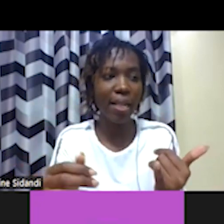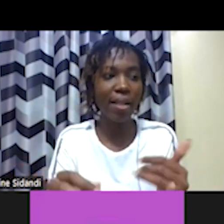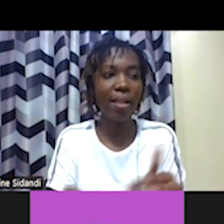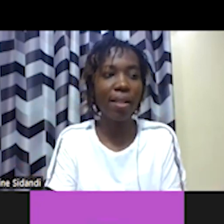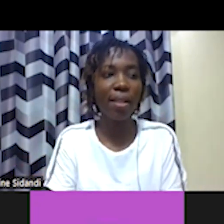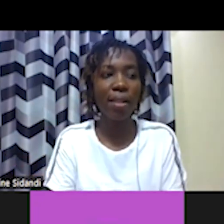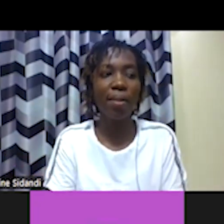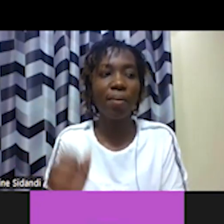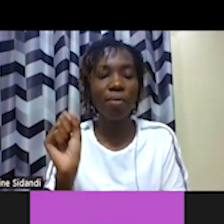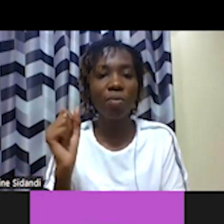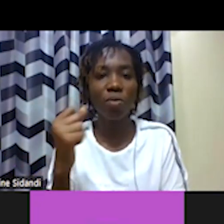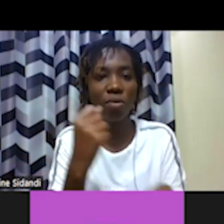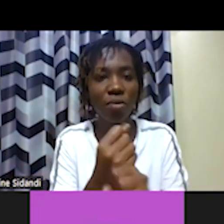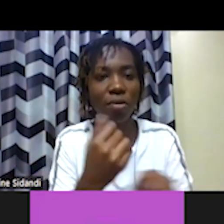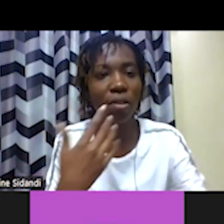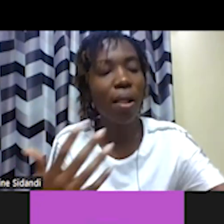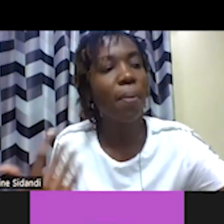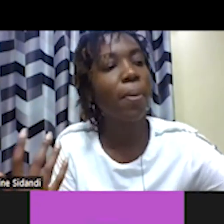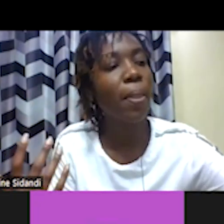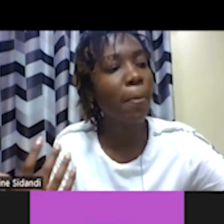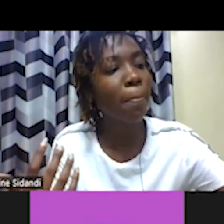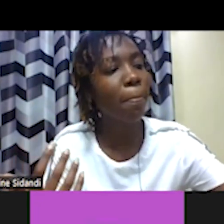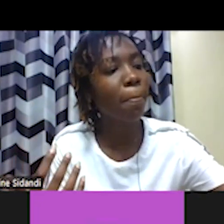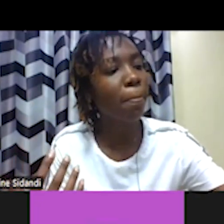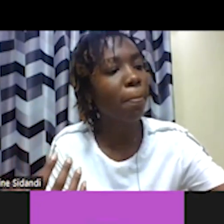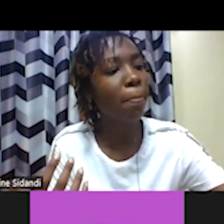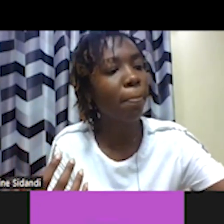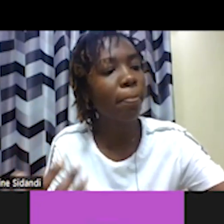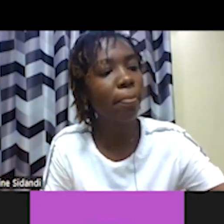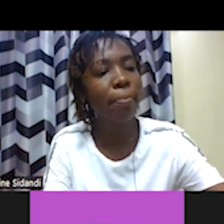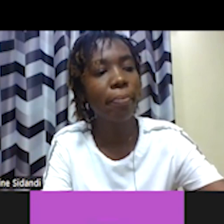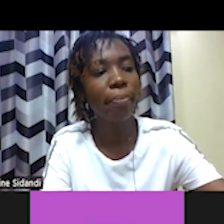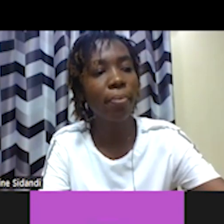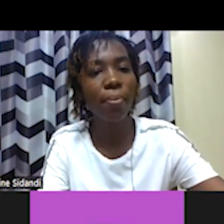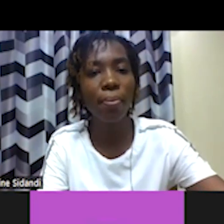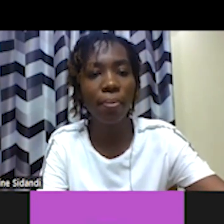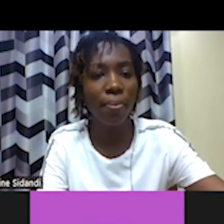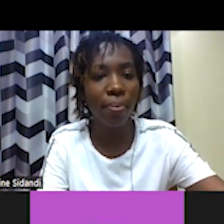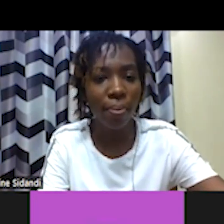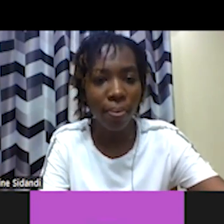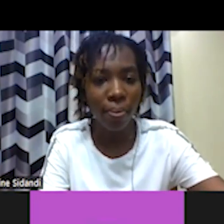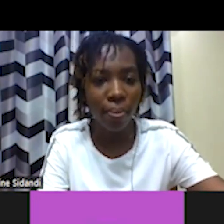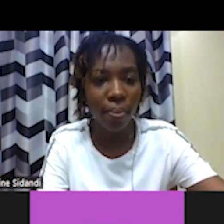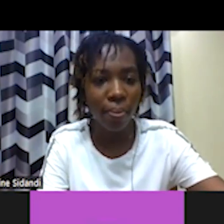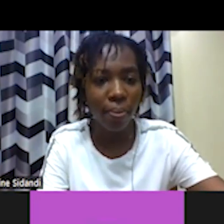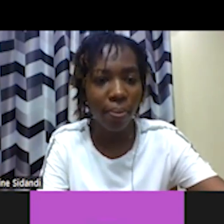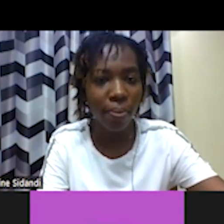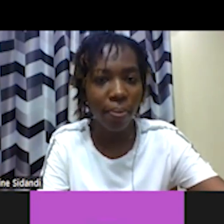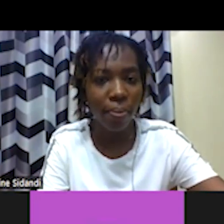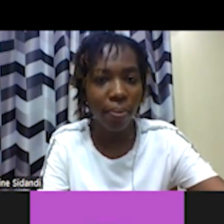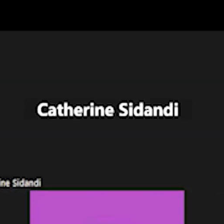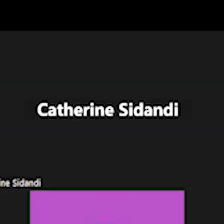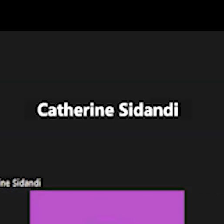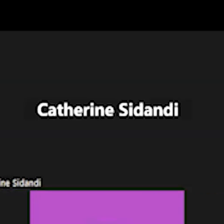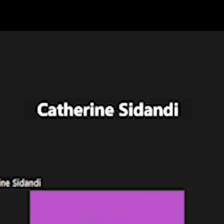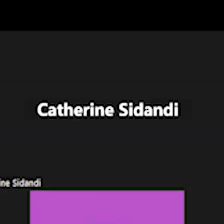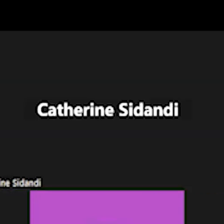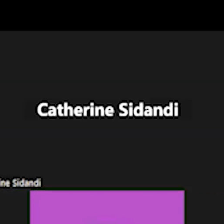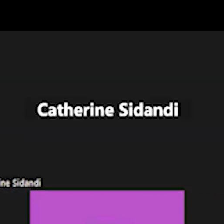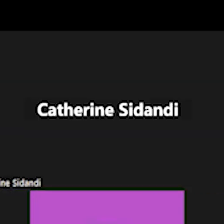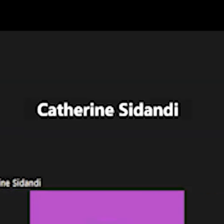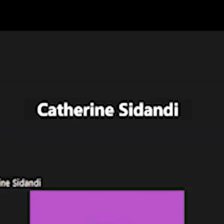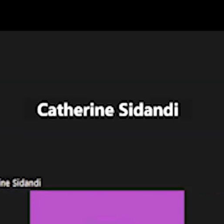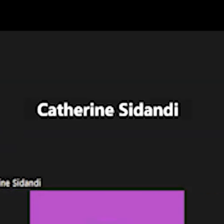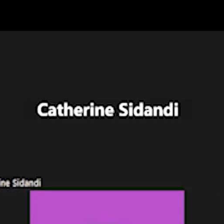down, so you can have her and she'll come and motivate your team. She can come and share her story. She can come, you know, that she can do. So thank you very much, Linah.